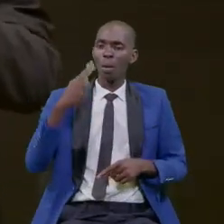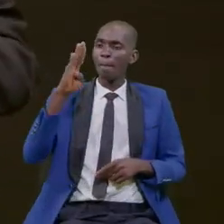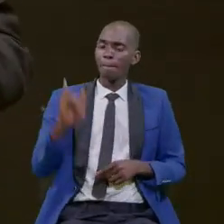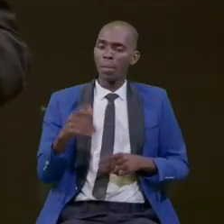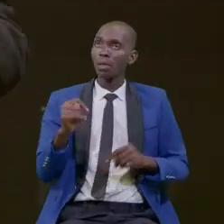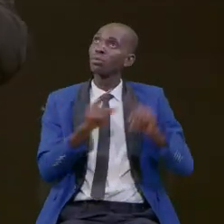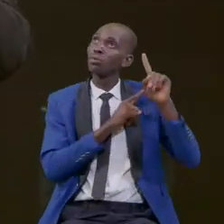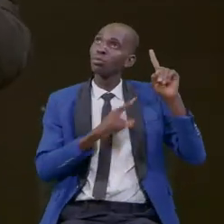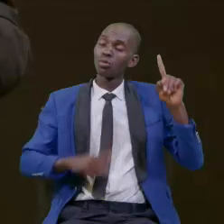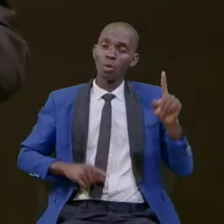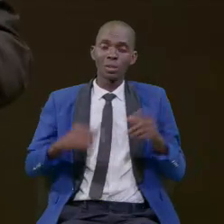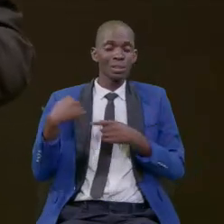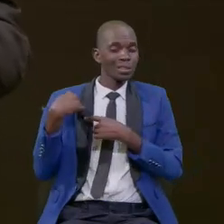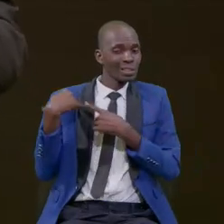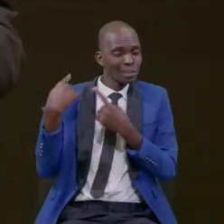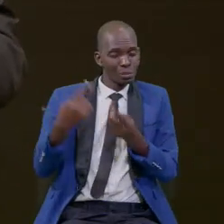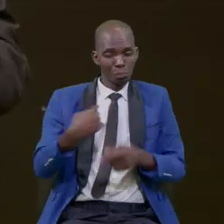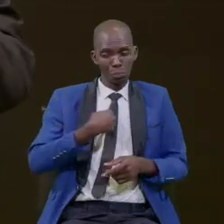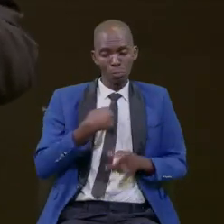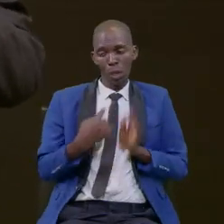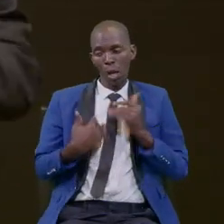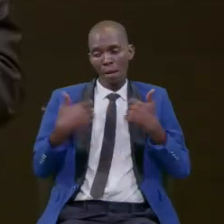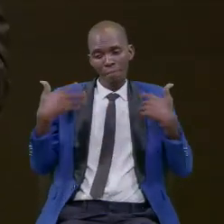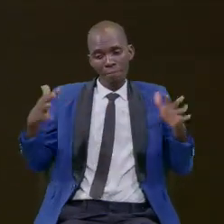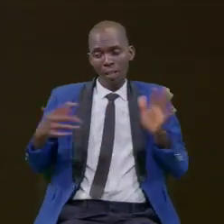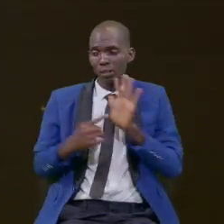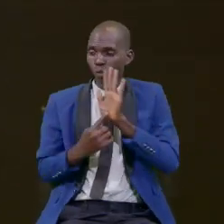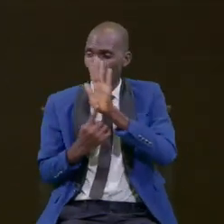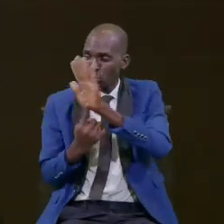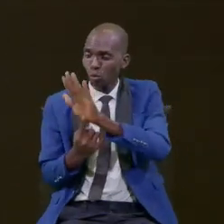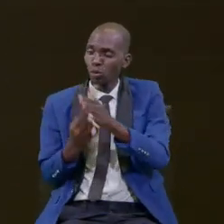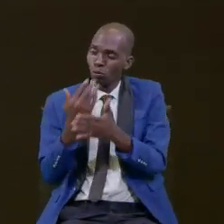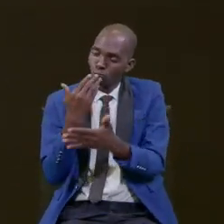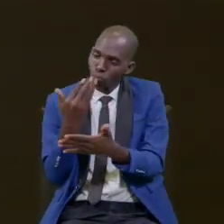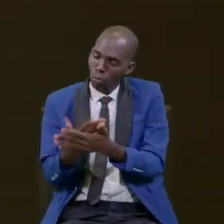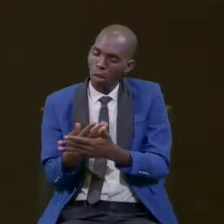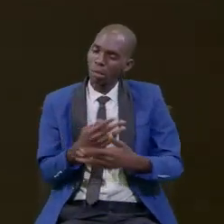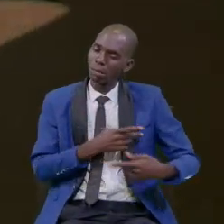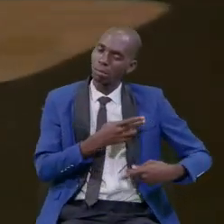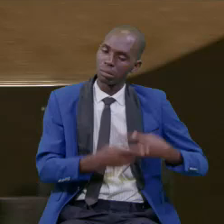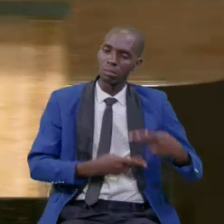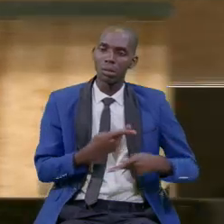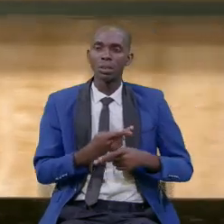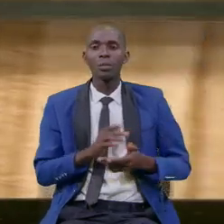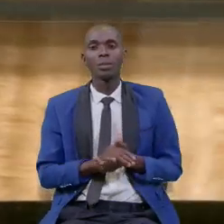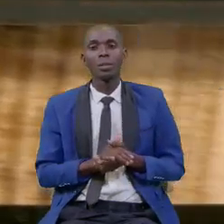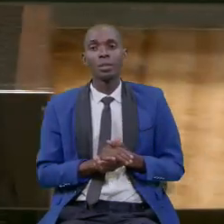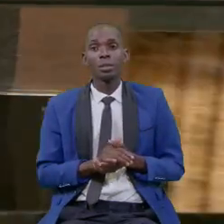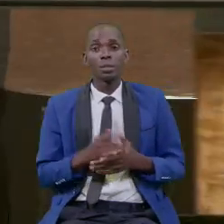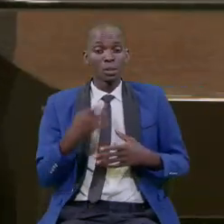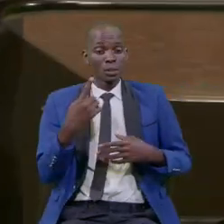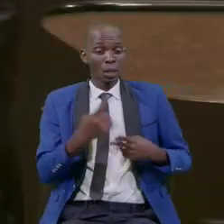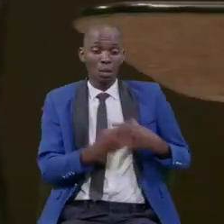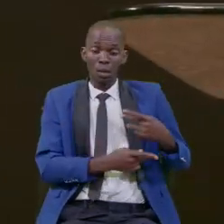since I have showed you kindness. Now, the kindness did